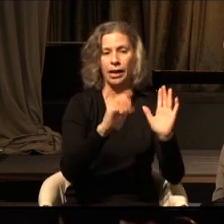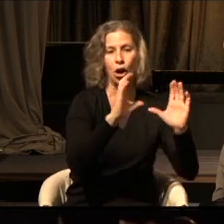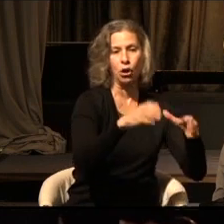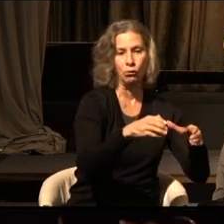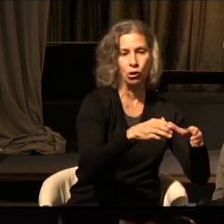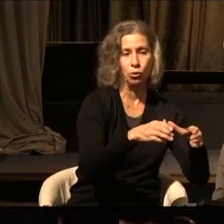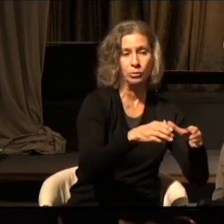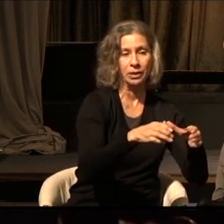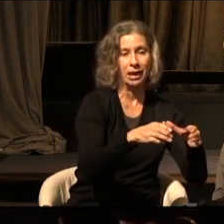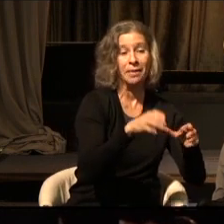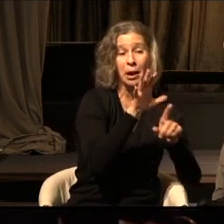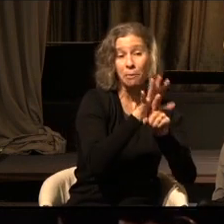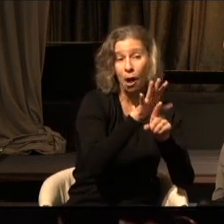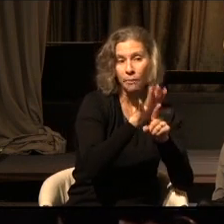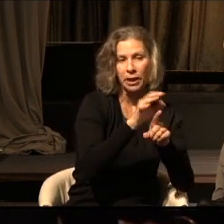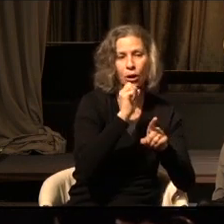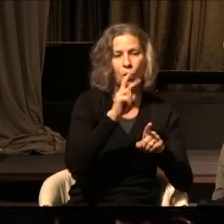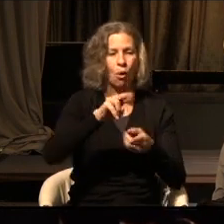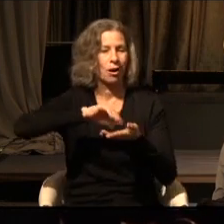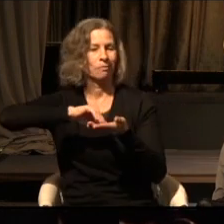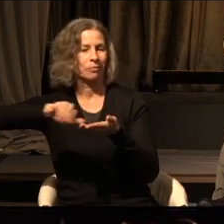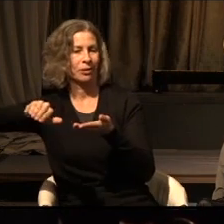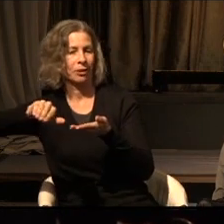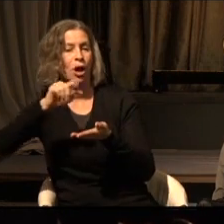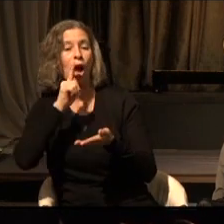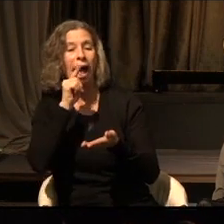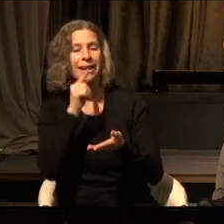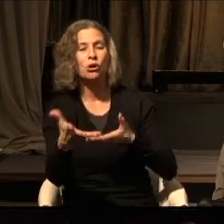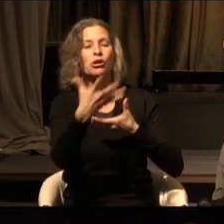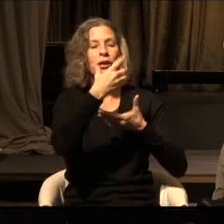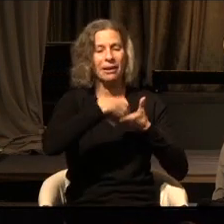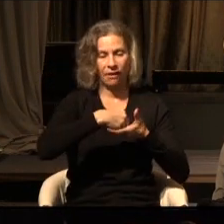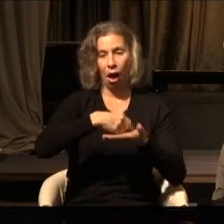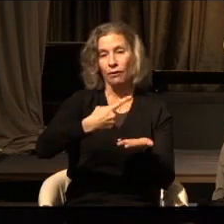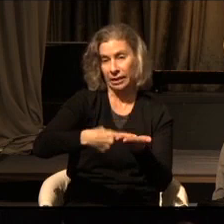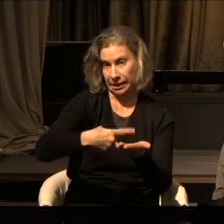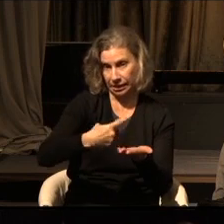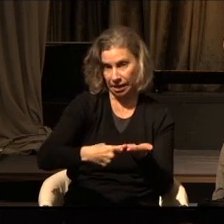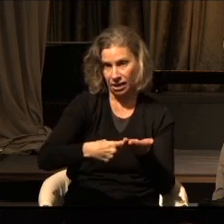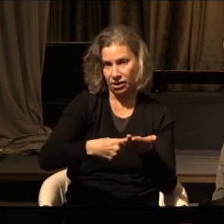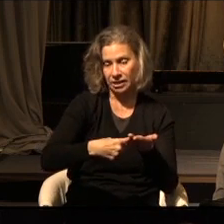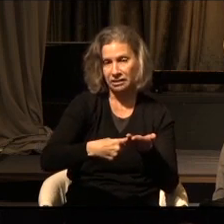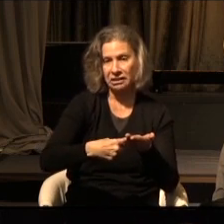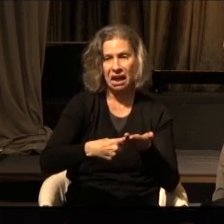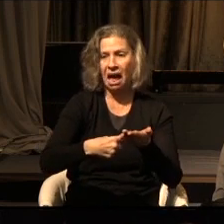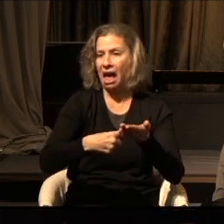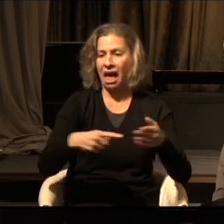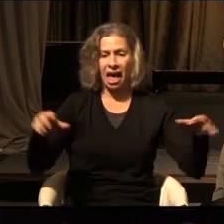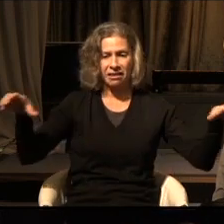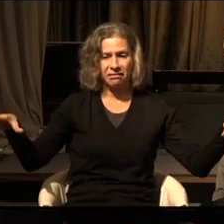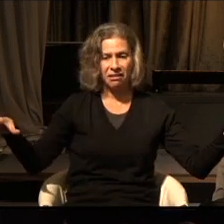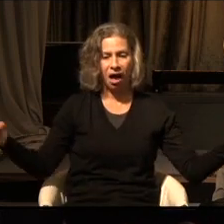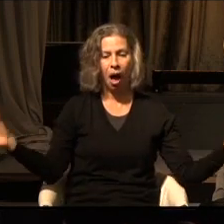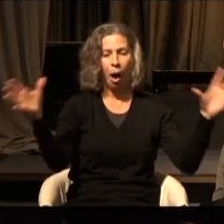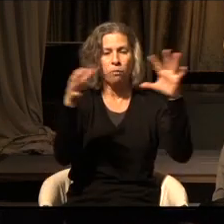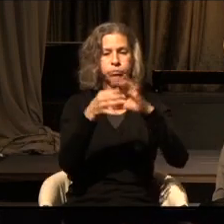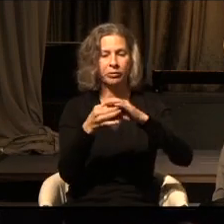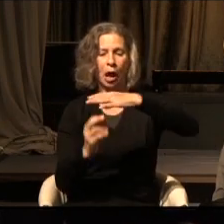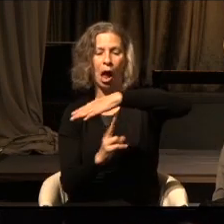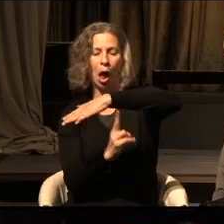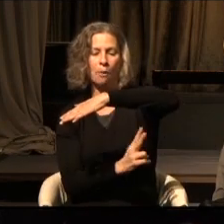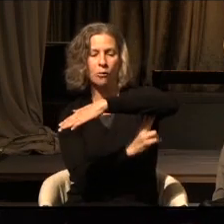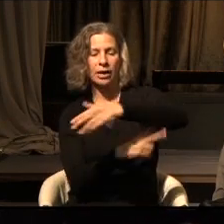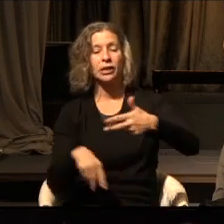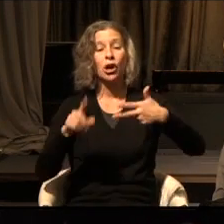and asking ourselves who really should be in these discussions, and then building bridges. Number three,